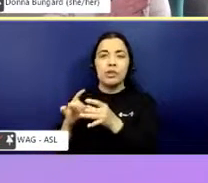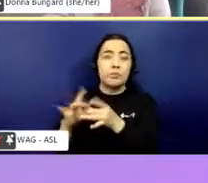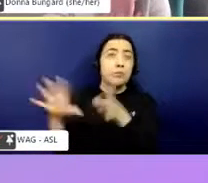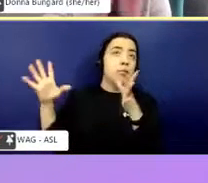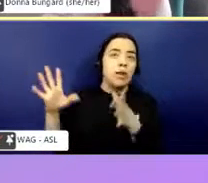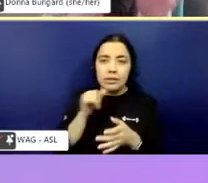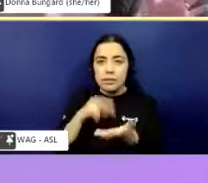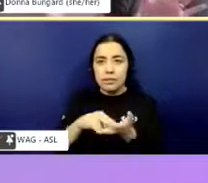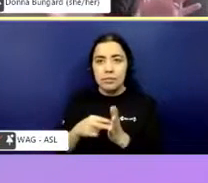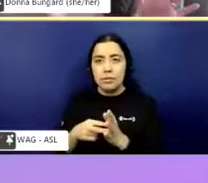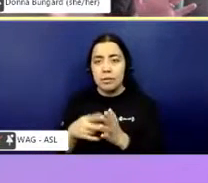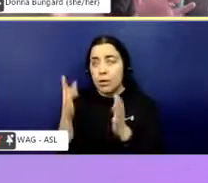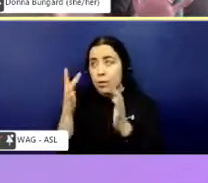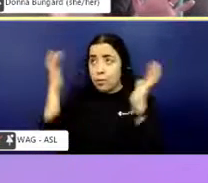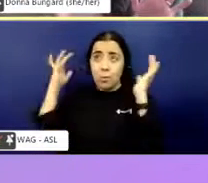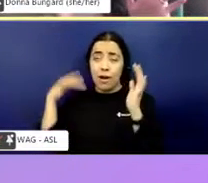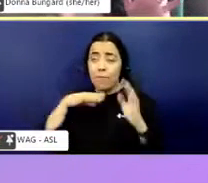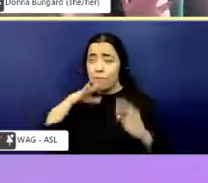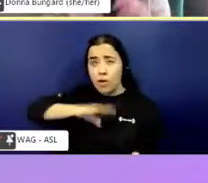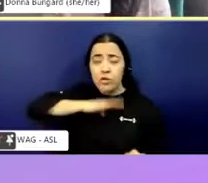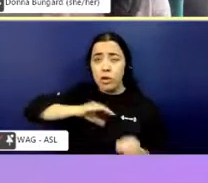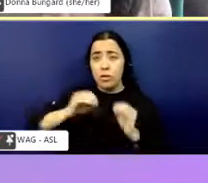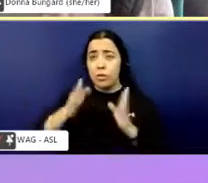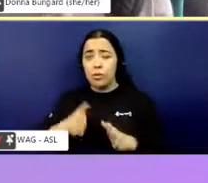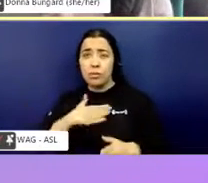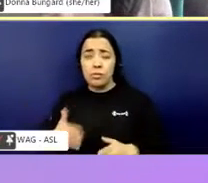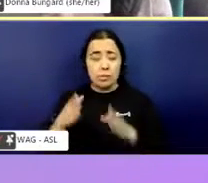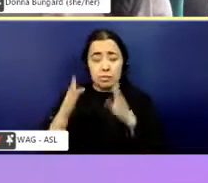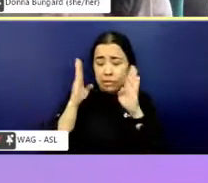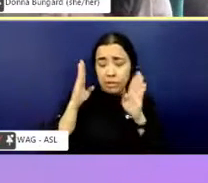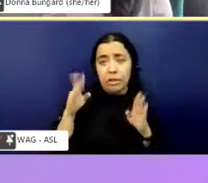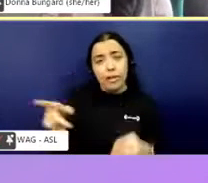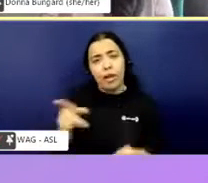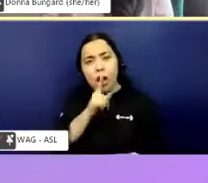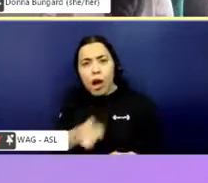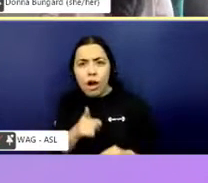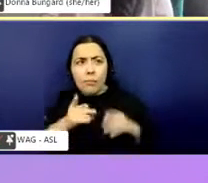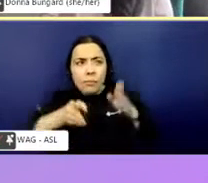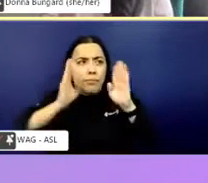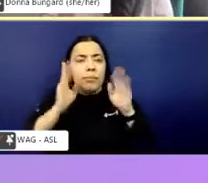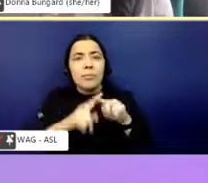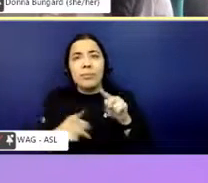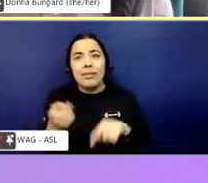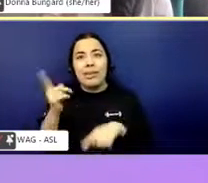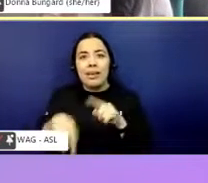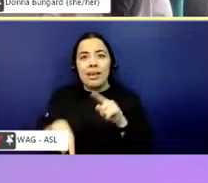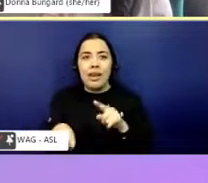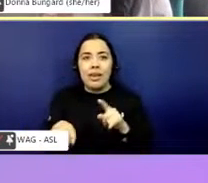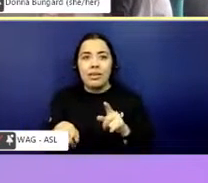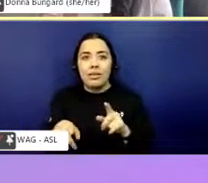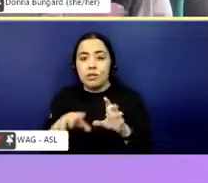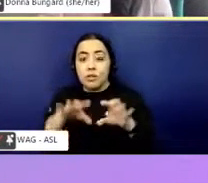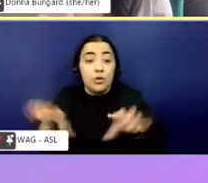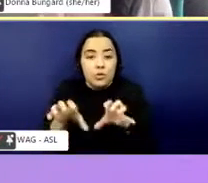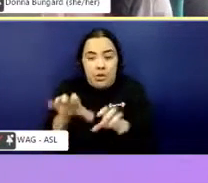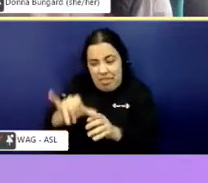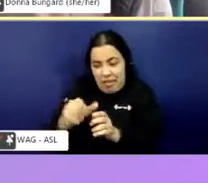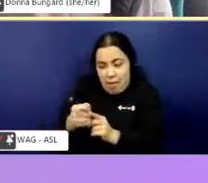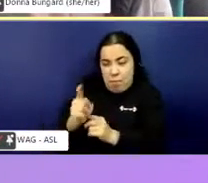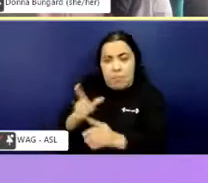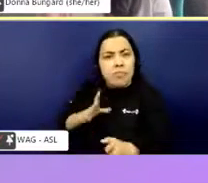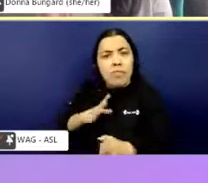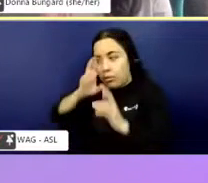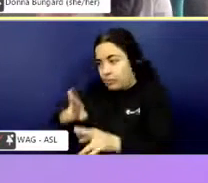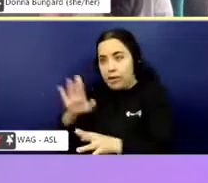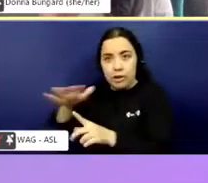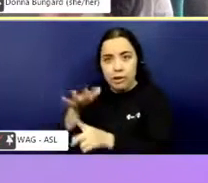right now. I'm so frustrated. No one's paying attention. They are paying attention. They just can't act at that moment. And that's okay. We're going to respect